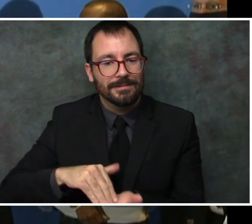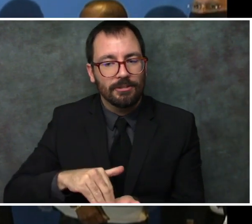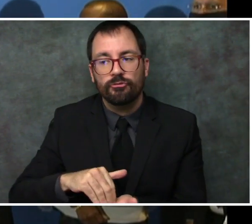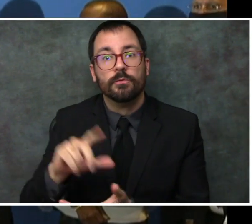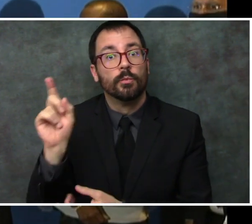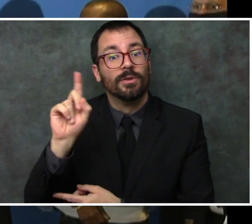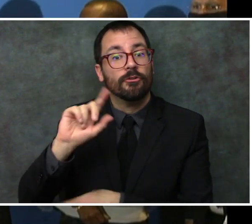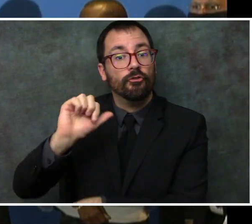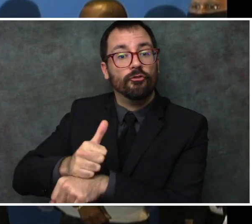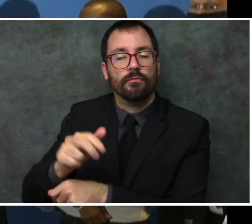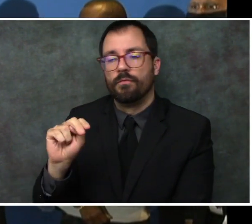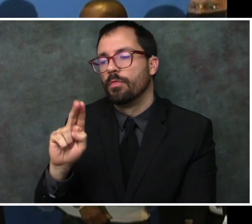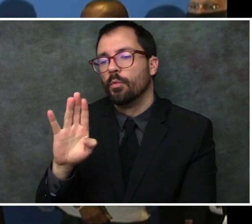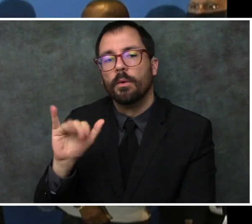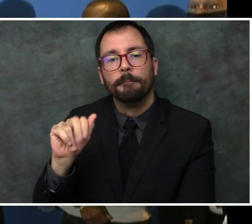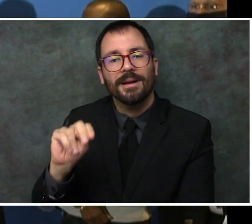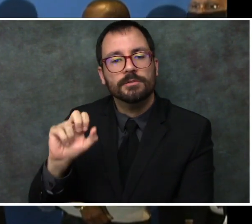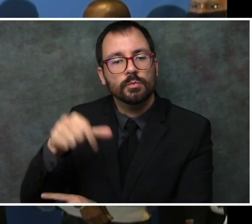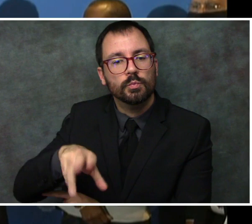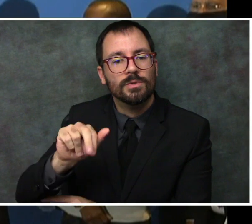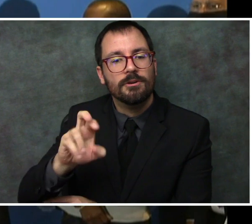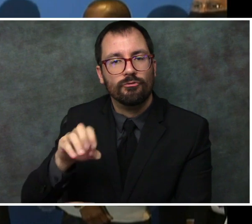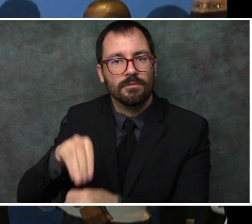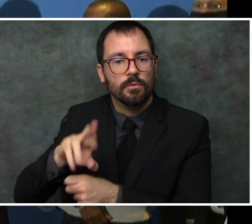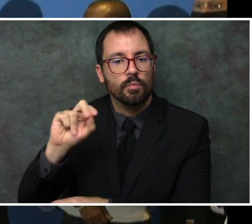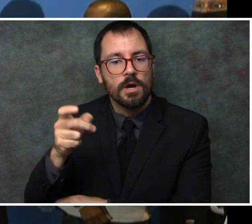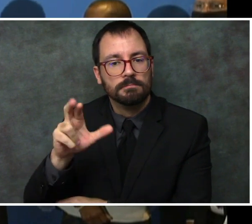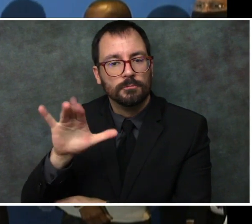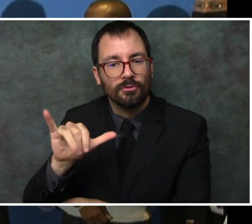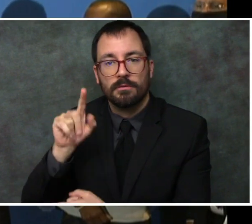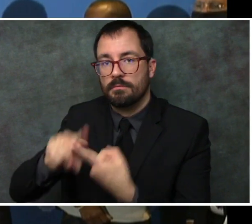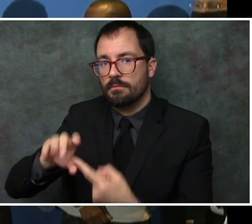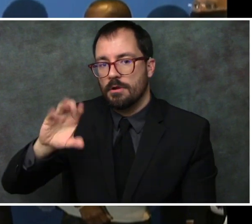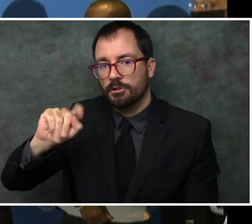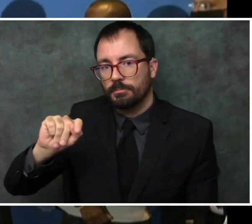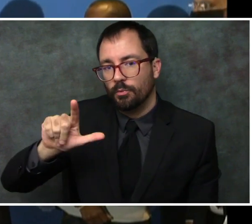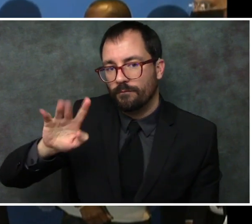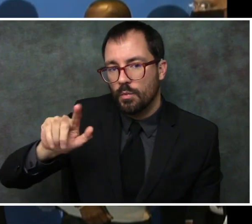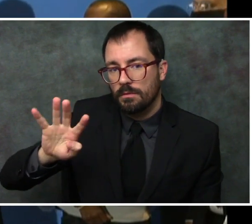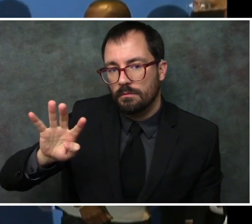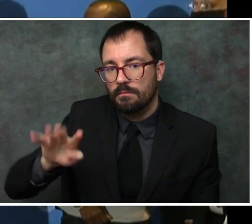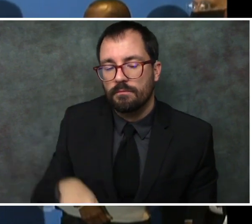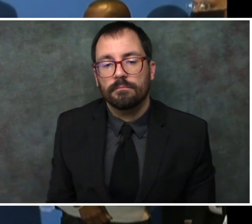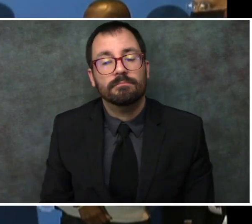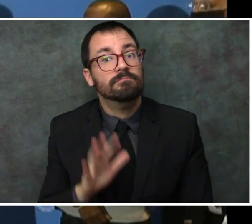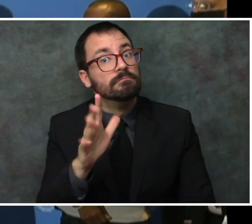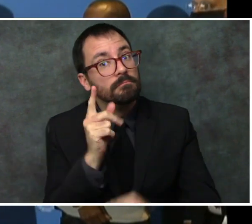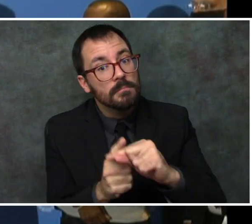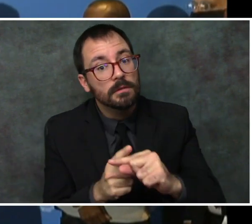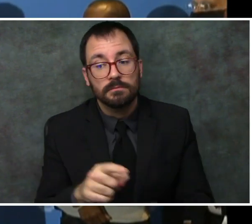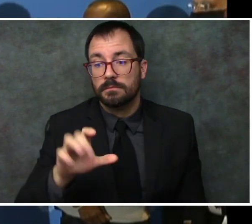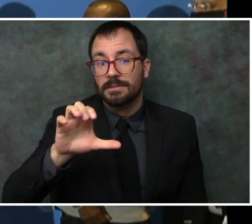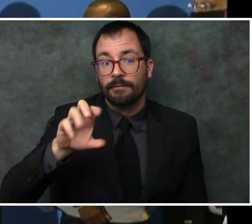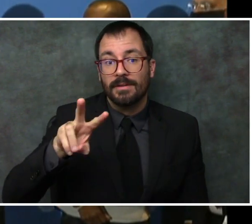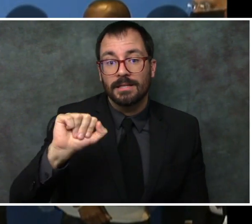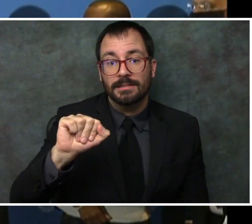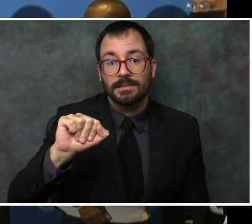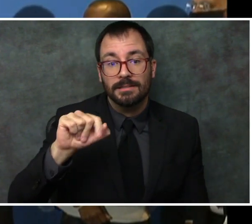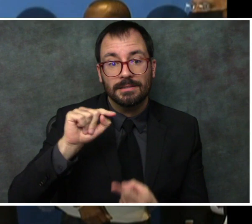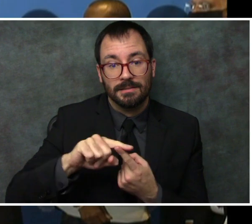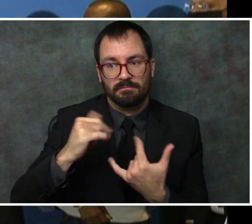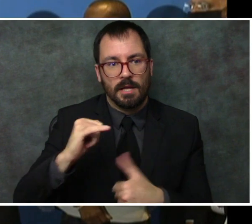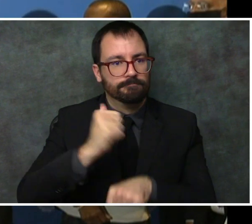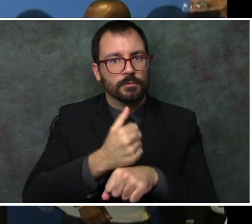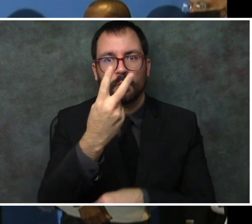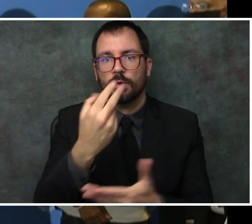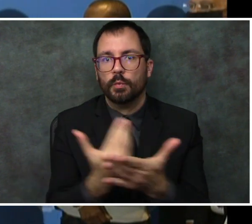well. In addition, CVS has began testing at 2 new sites on Friday in neighborhoods with elevated